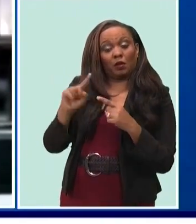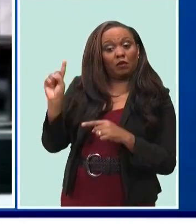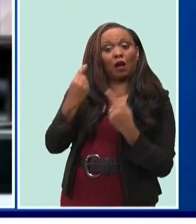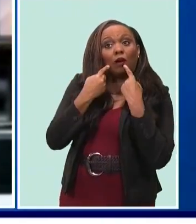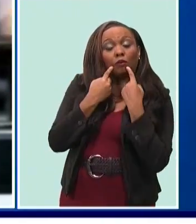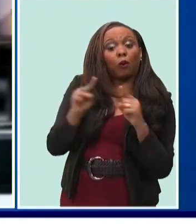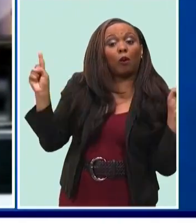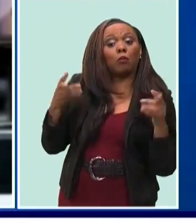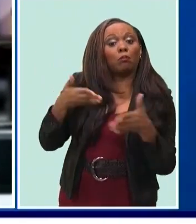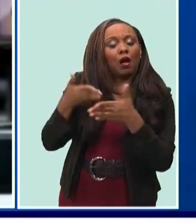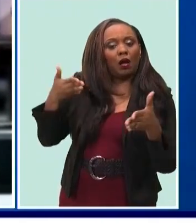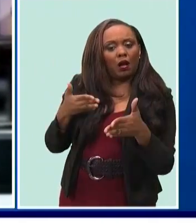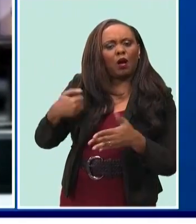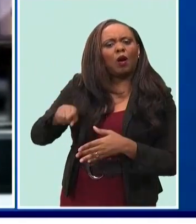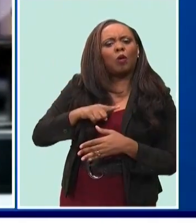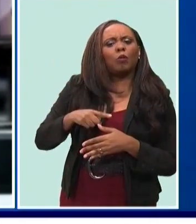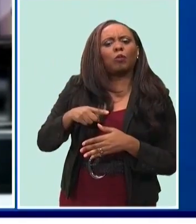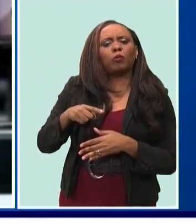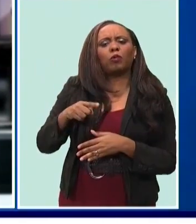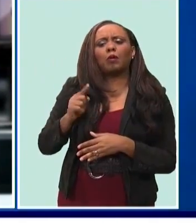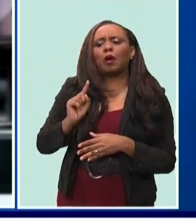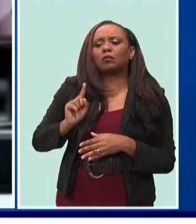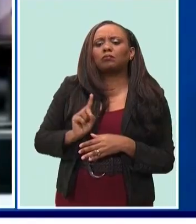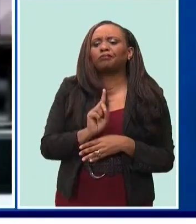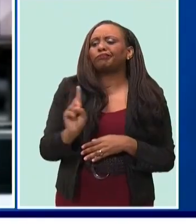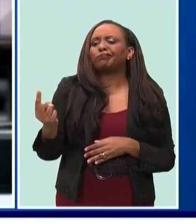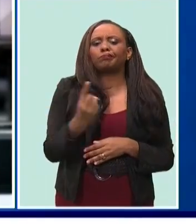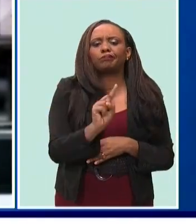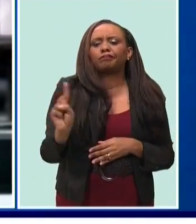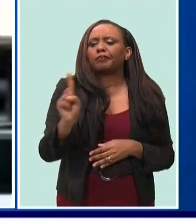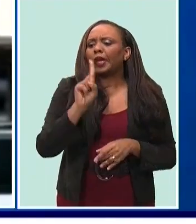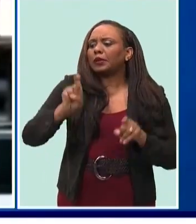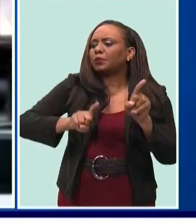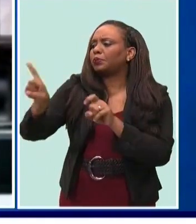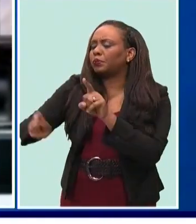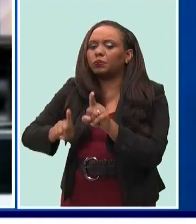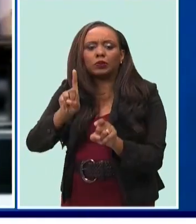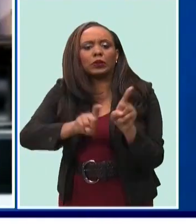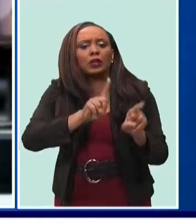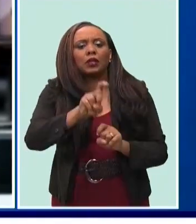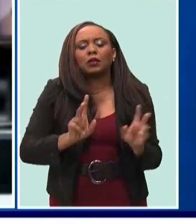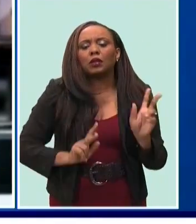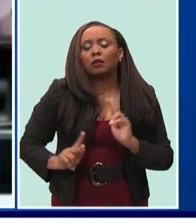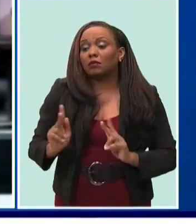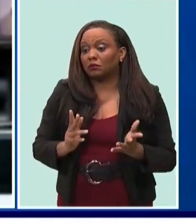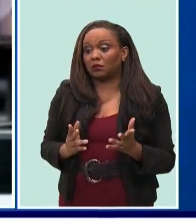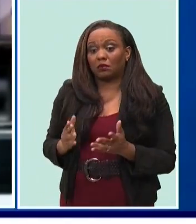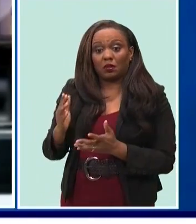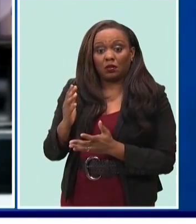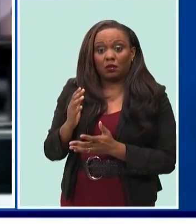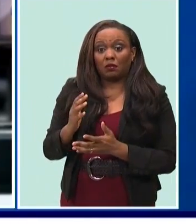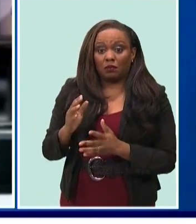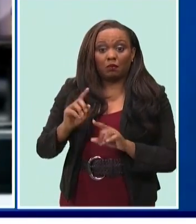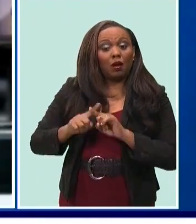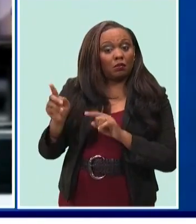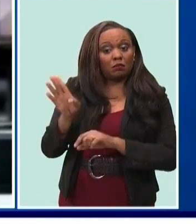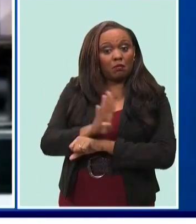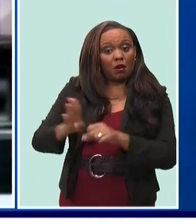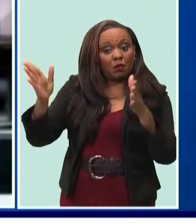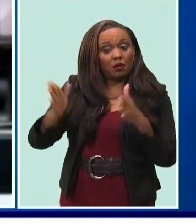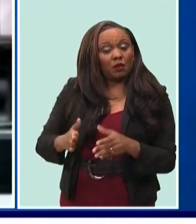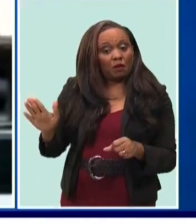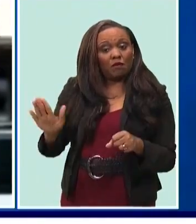to the streets and spoken to some of the people. And from what we heard, it seems that the average Barbadian fully supports the ban, as